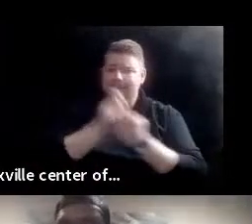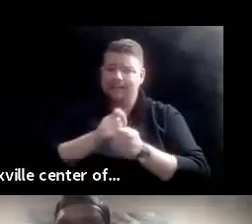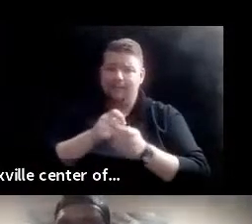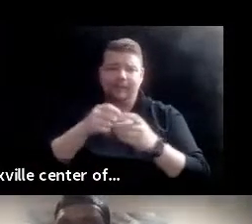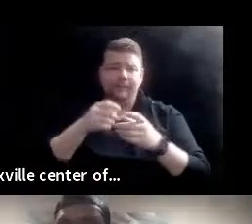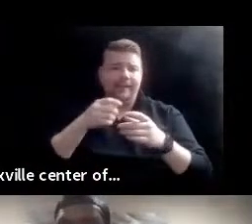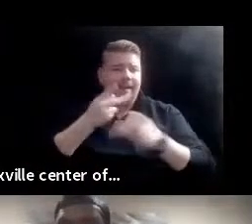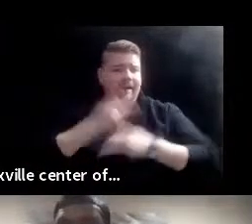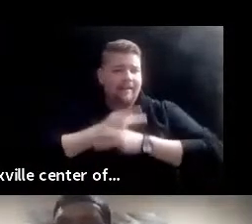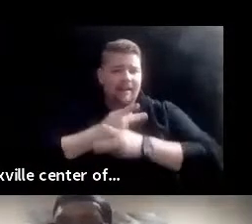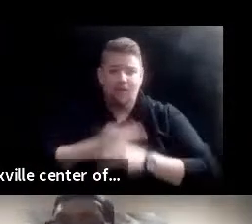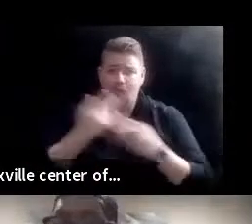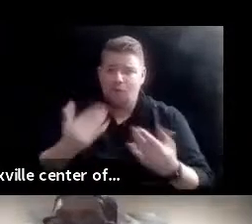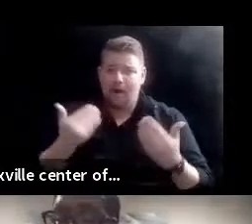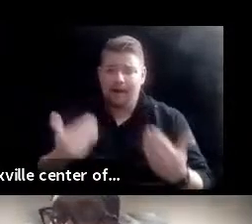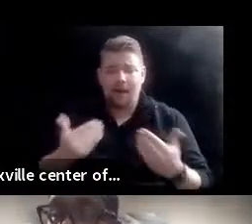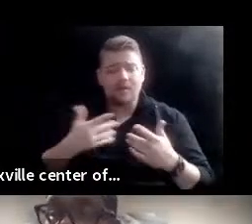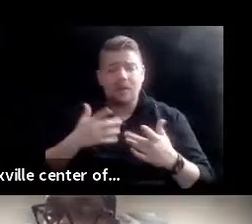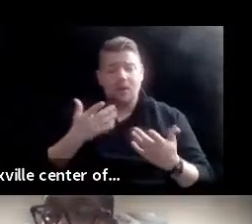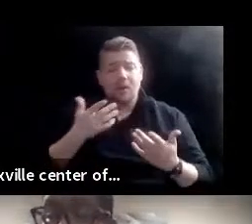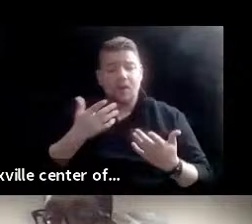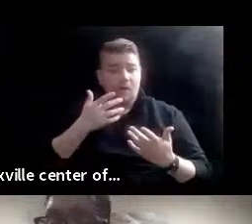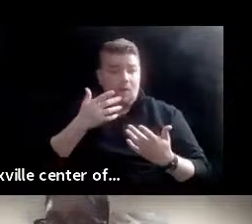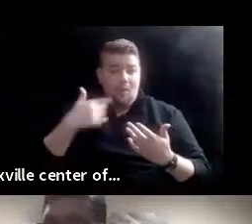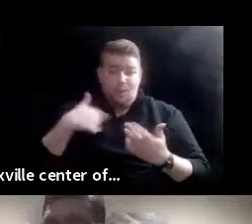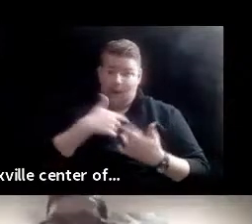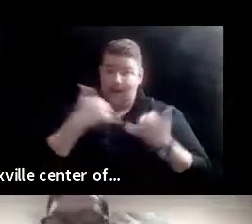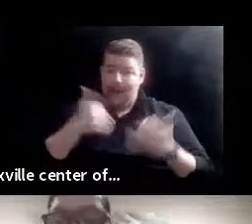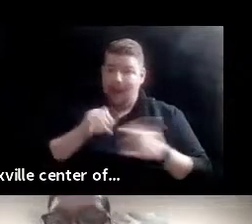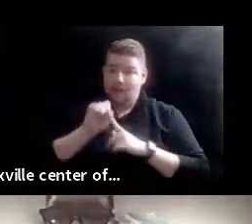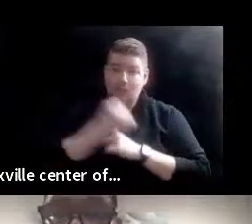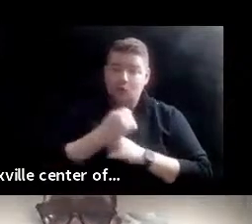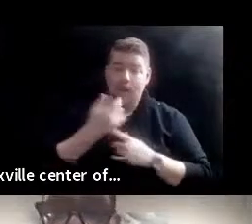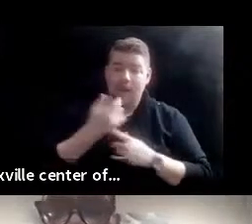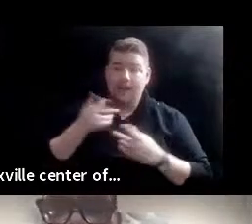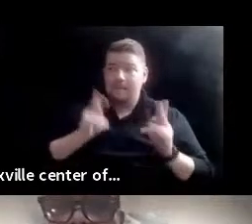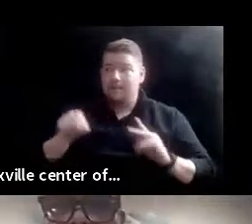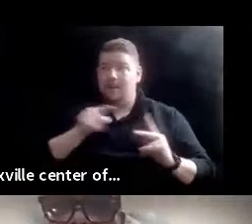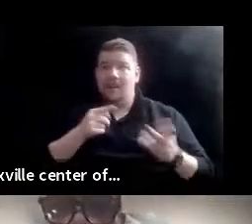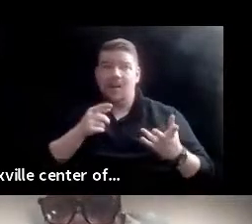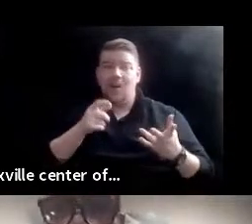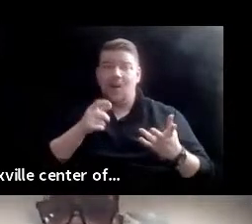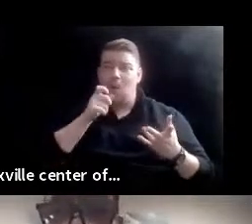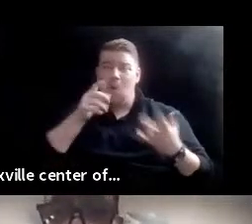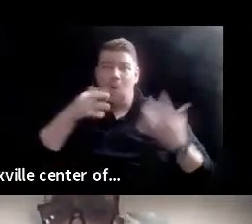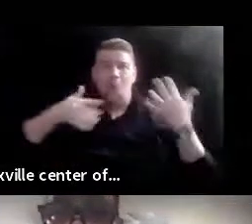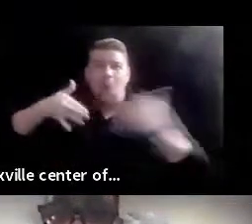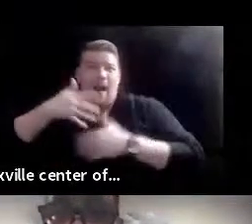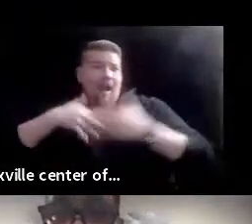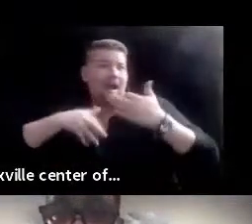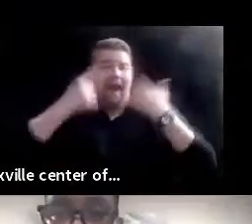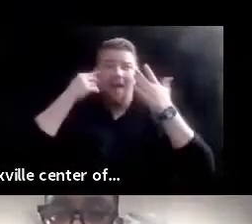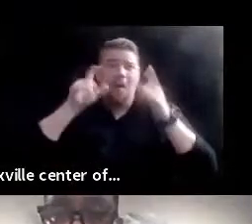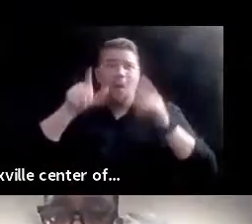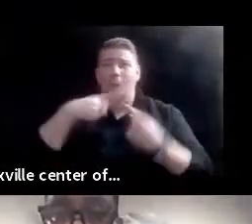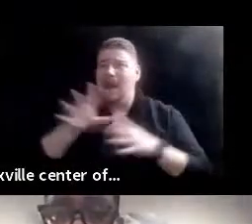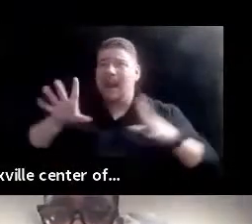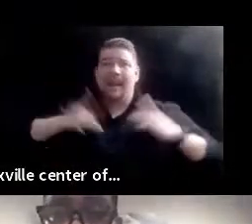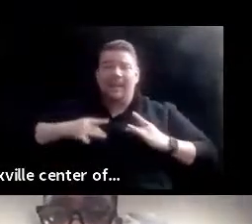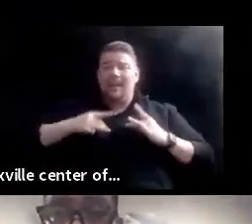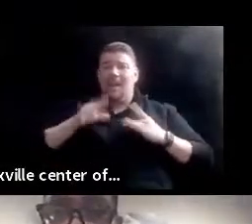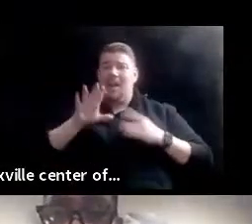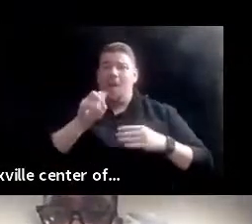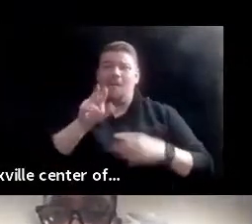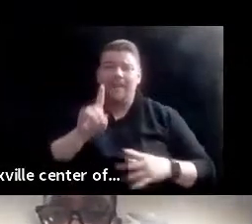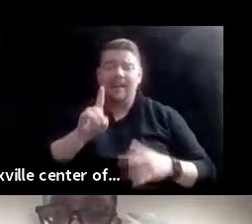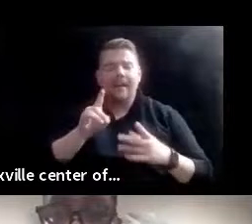now, because remember we said that we're in a situation where people don't necessarily know who it was they were around where they contracted COVID. And